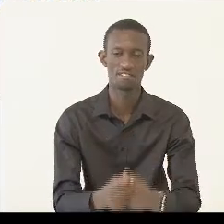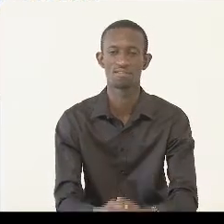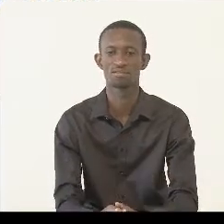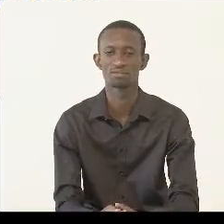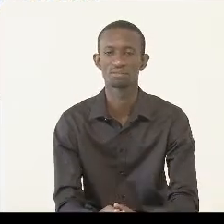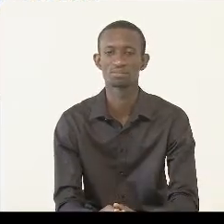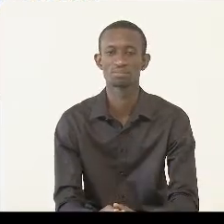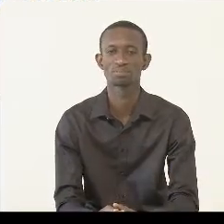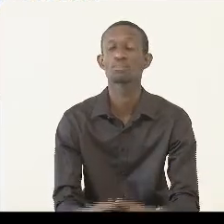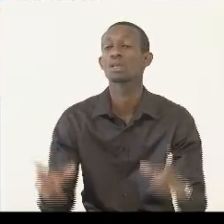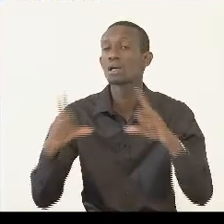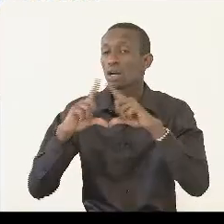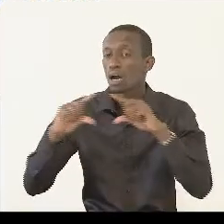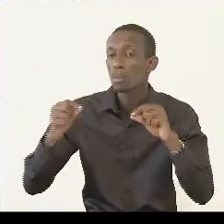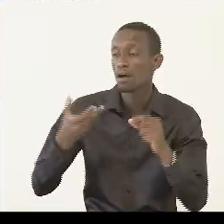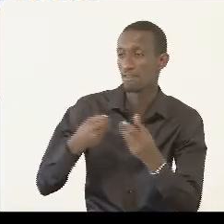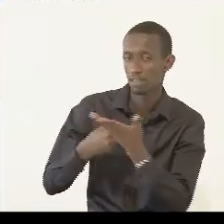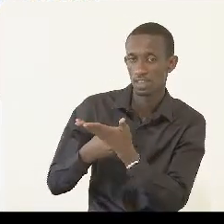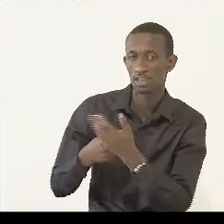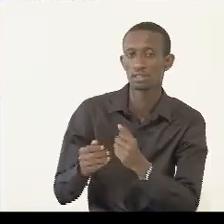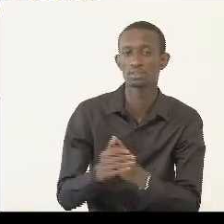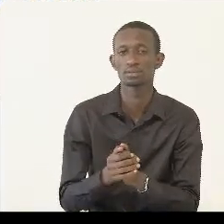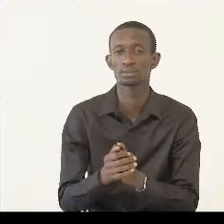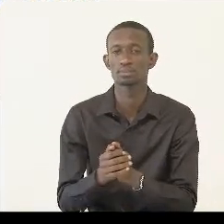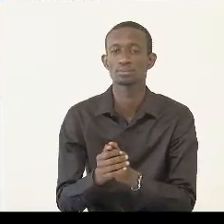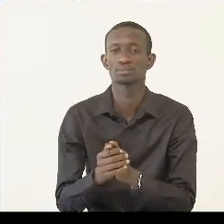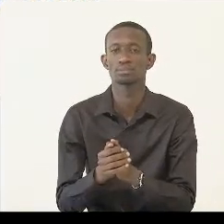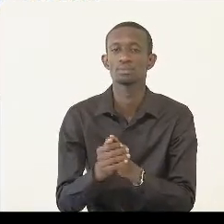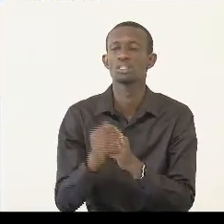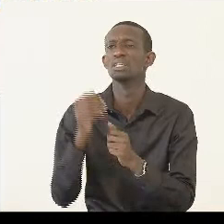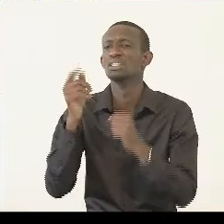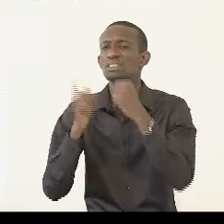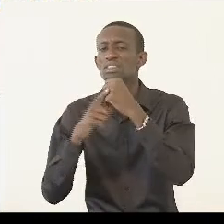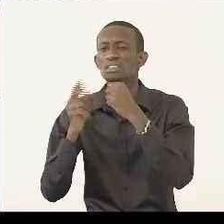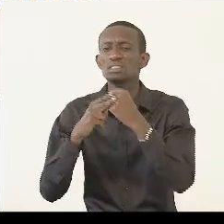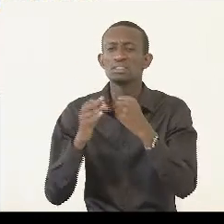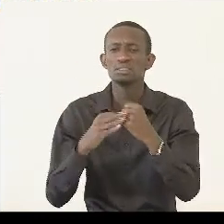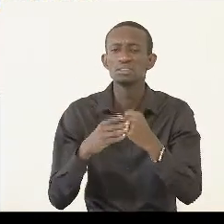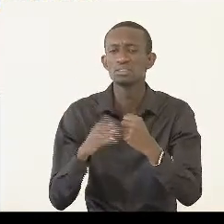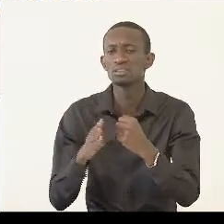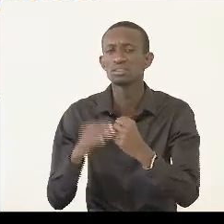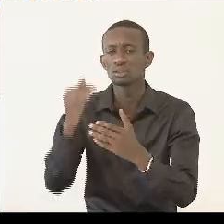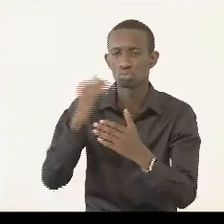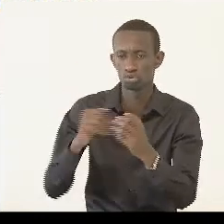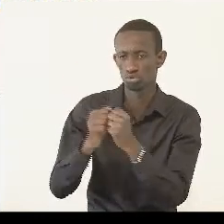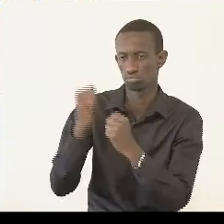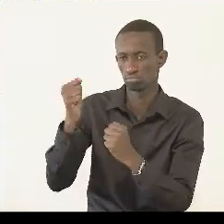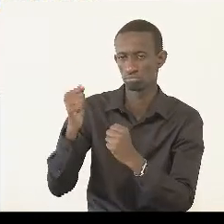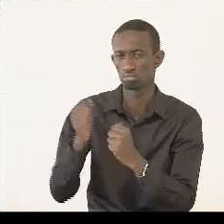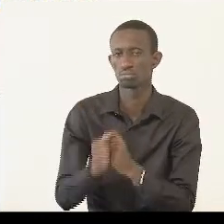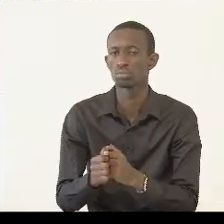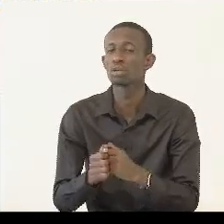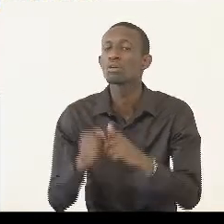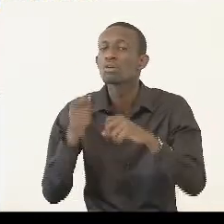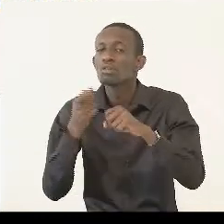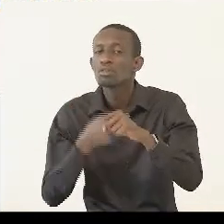The terminologies we have here, 6, 7, 8, 9, 10, 11, 12, 13, 14, and 15. So from 15 to 6,